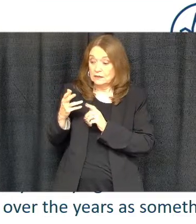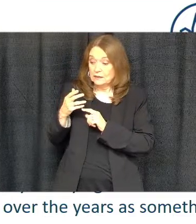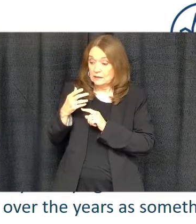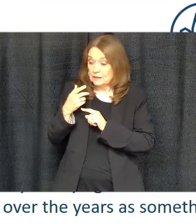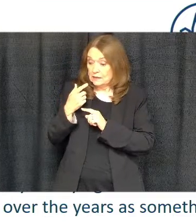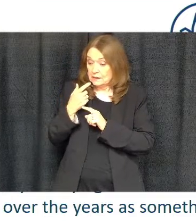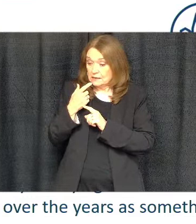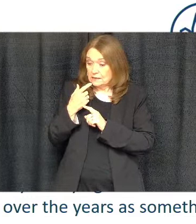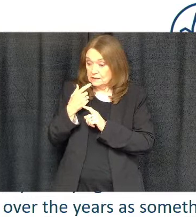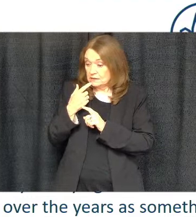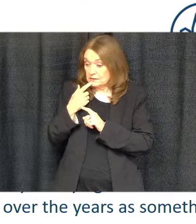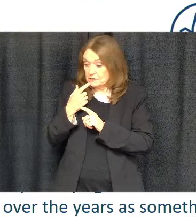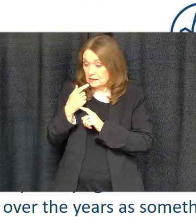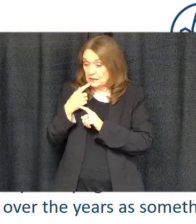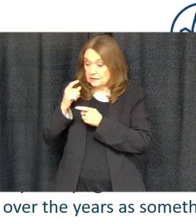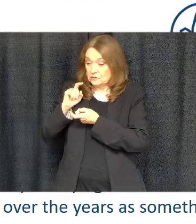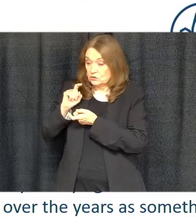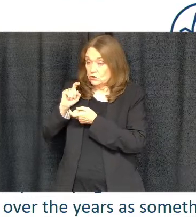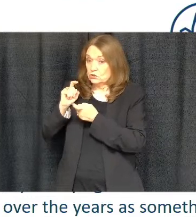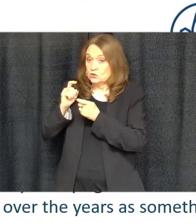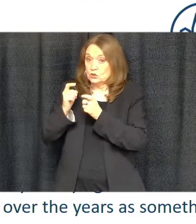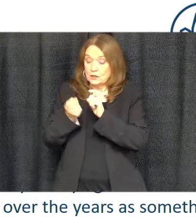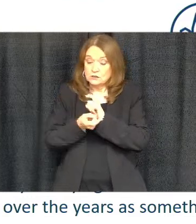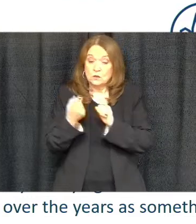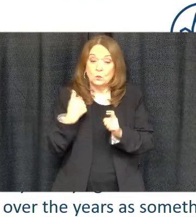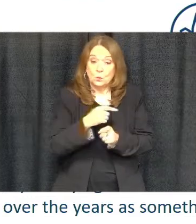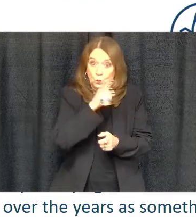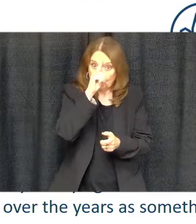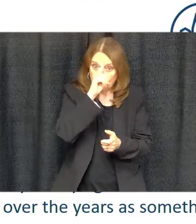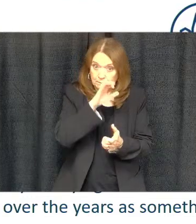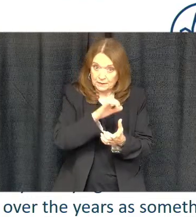lot of record has changed over time, and we believe it has